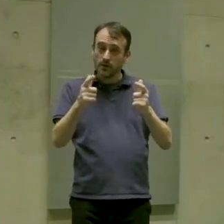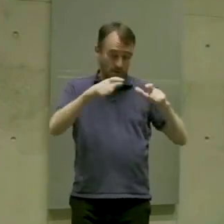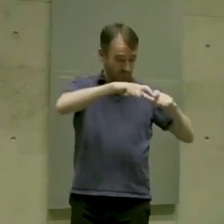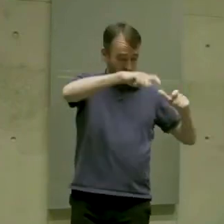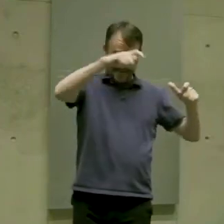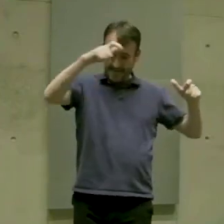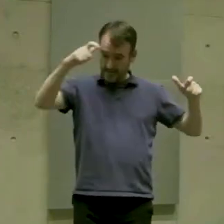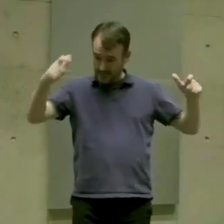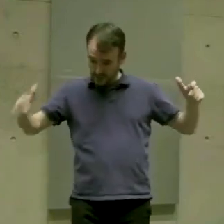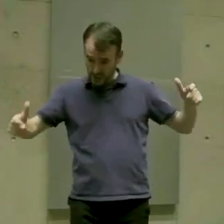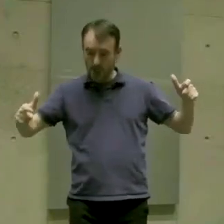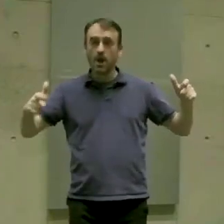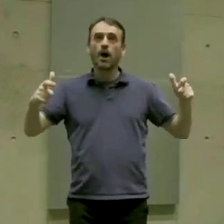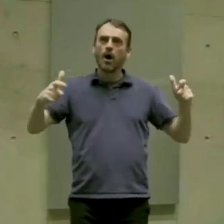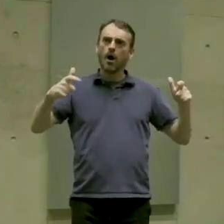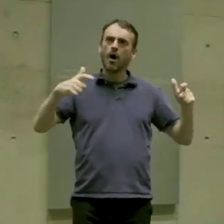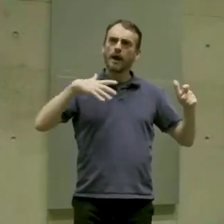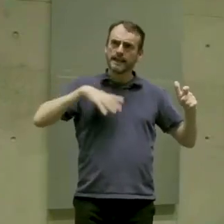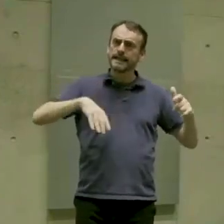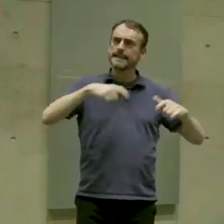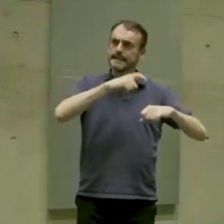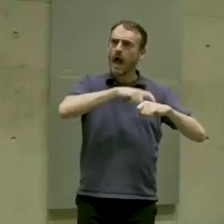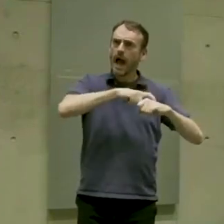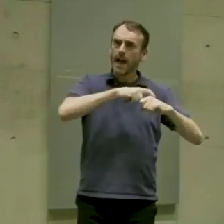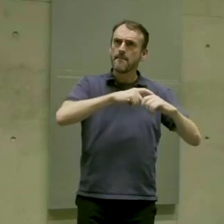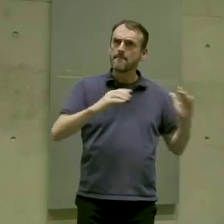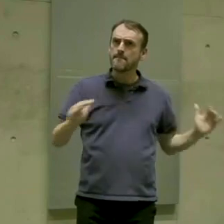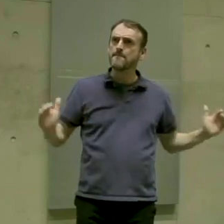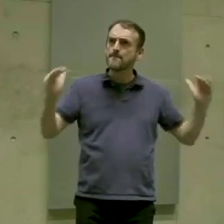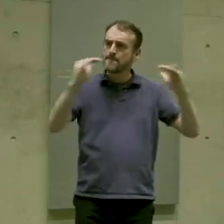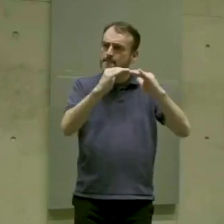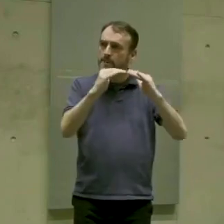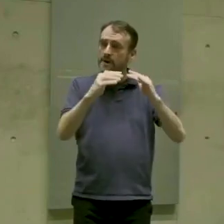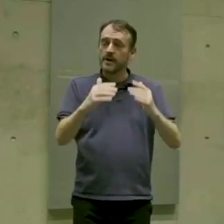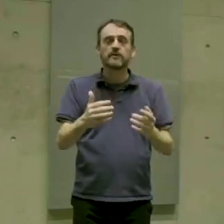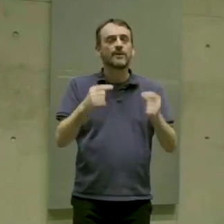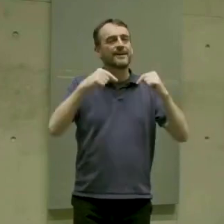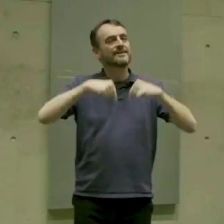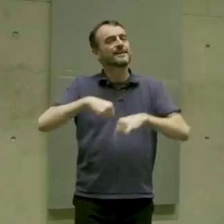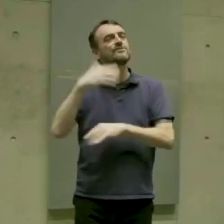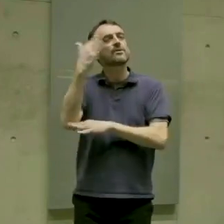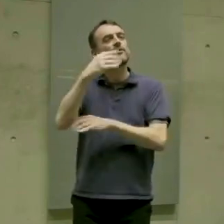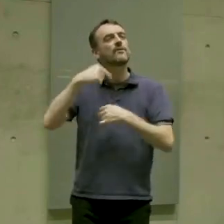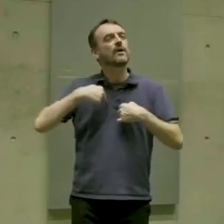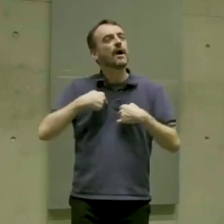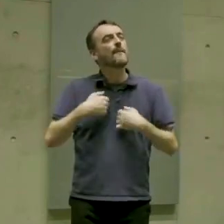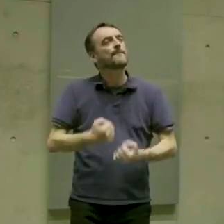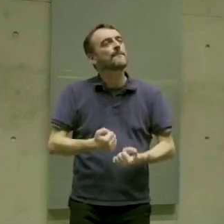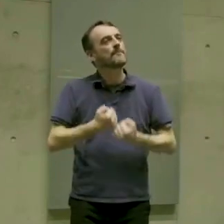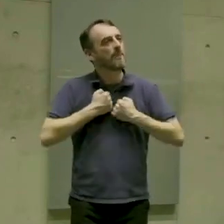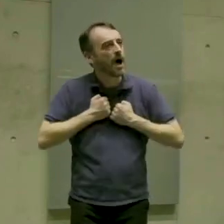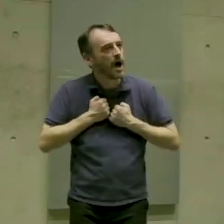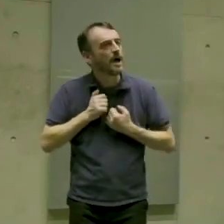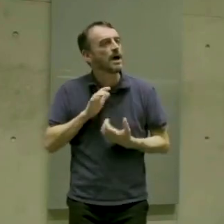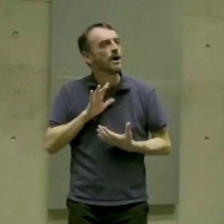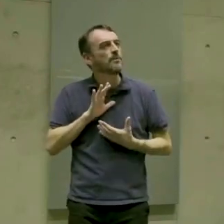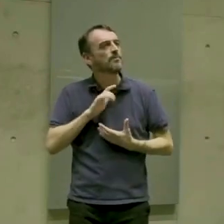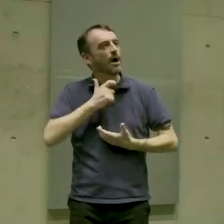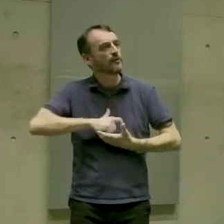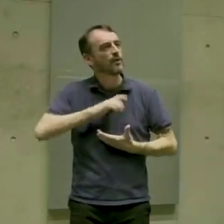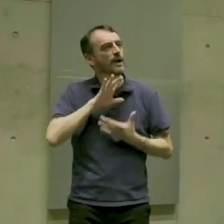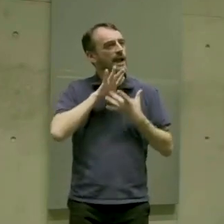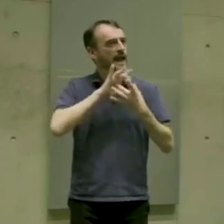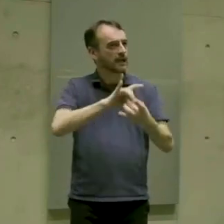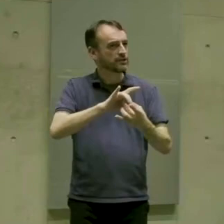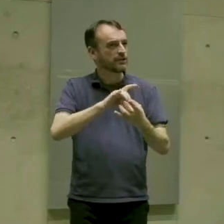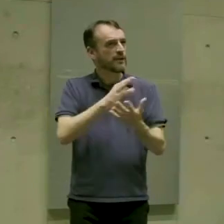like a few paragraphs ago. This talk has been about a personal connection that I made, something I